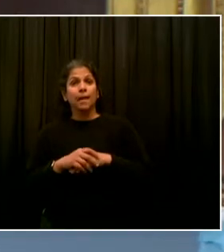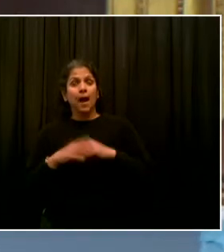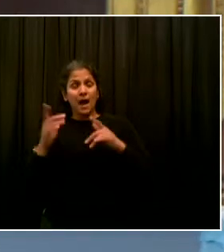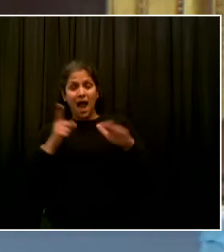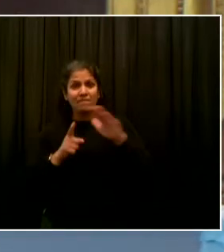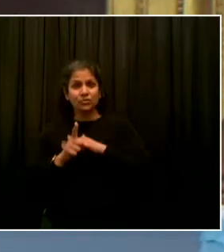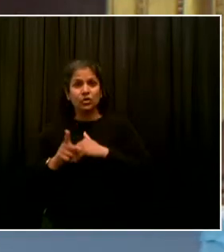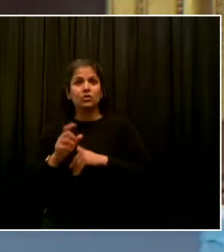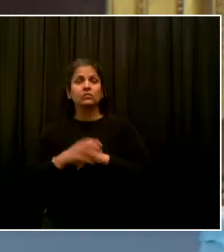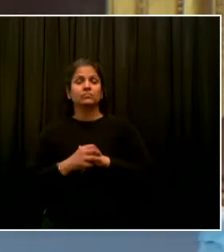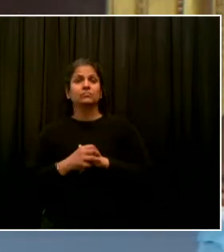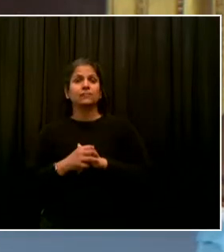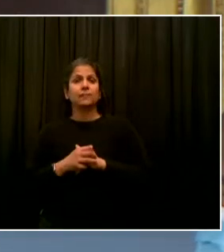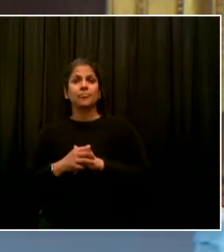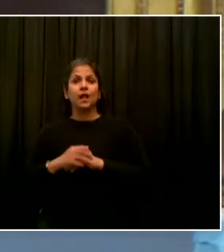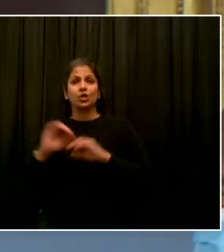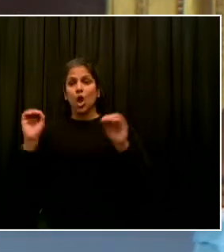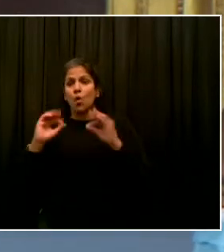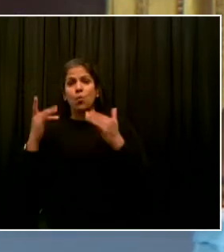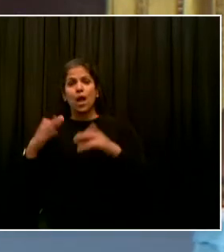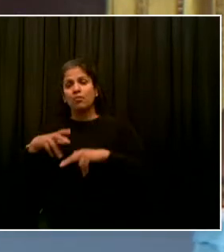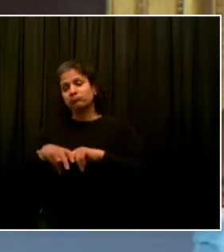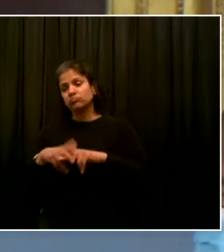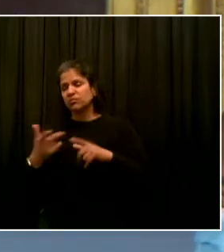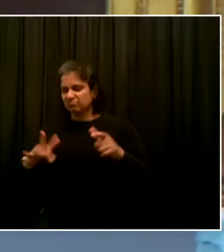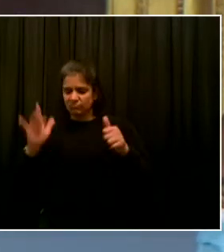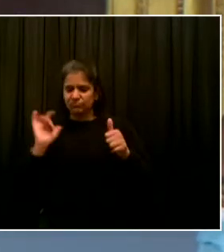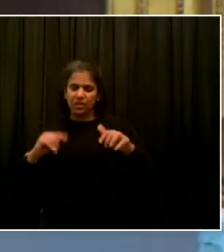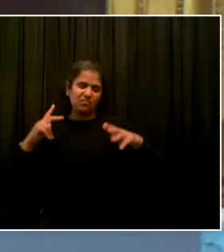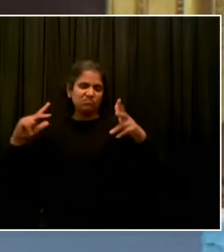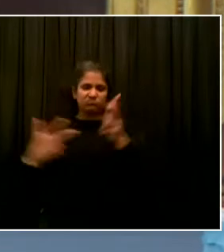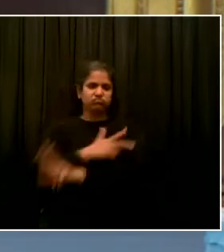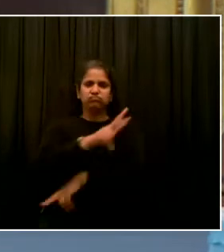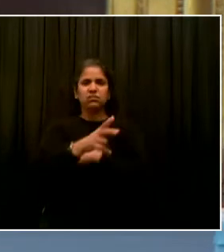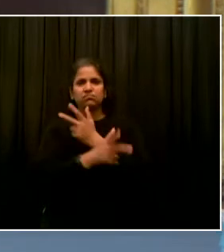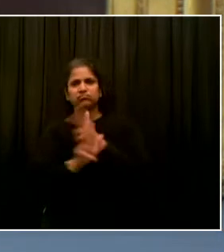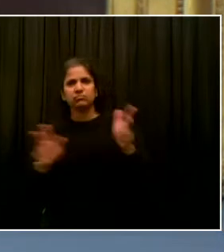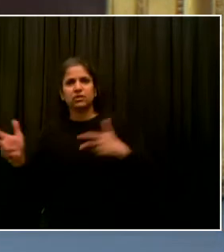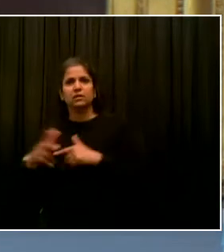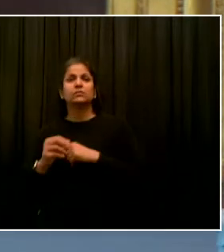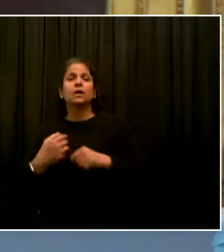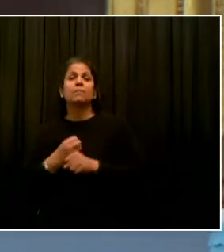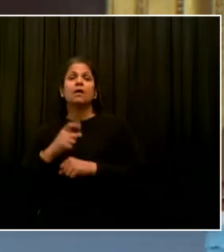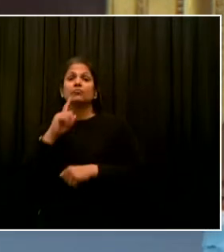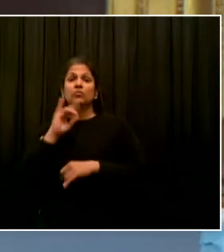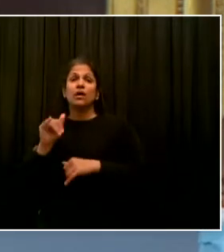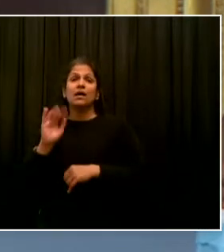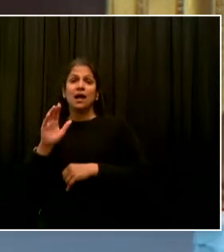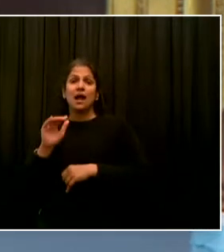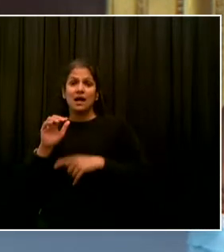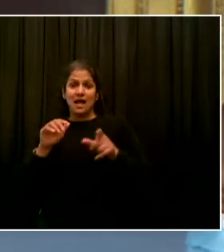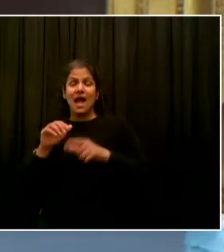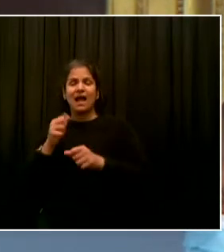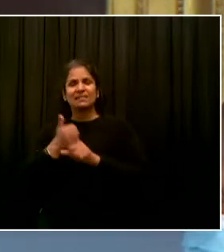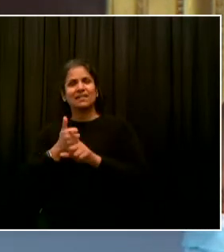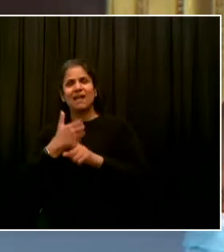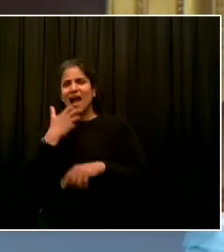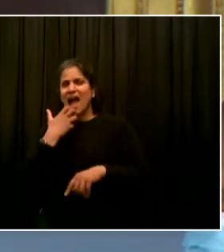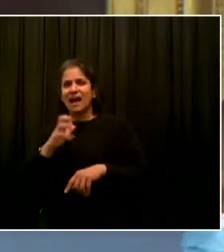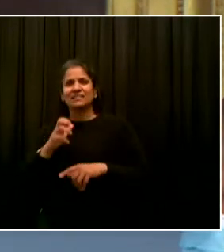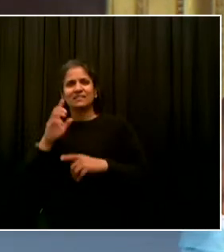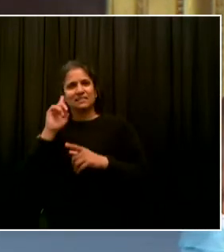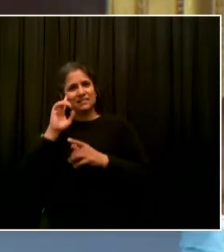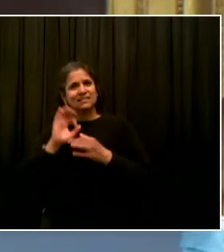wait. Press 9 to talk to a doctor, but the hotline itself is just a phone tree to connect you where you need to go. If there's one of the particular press offs that